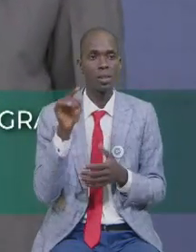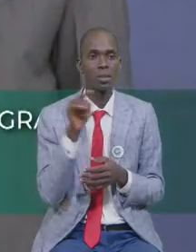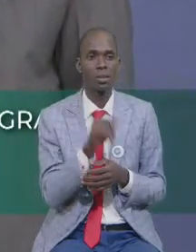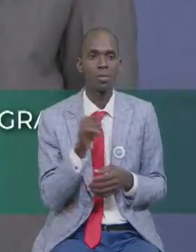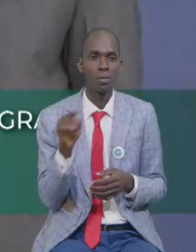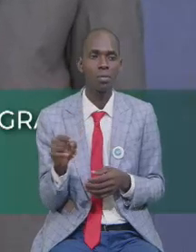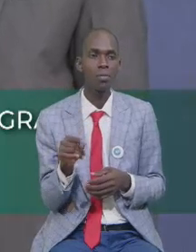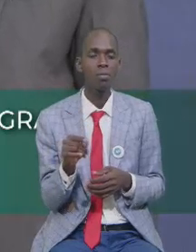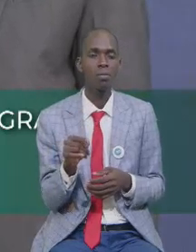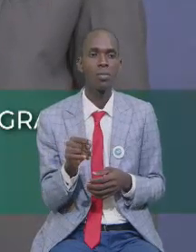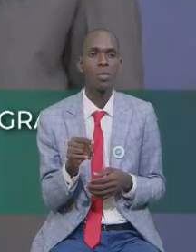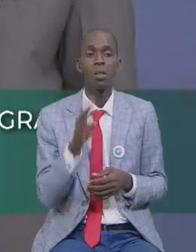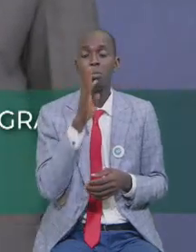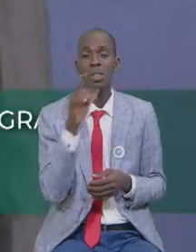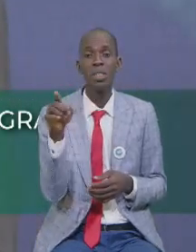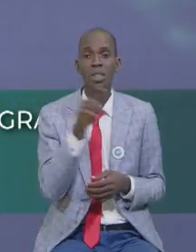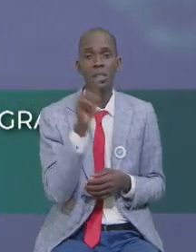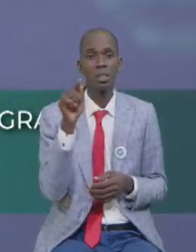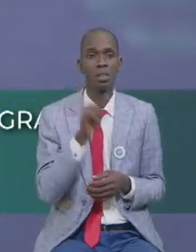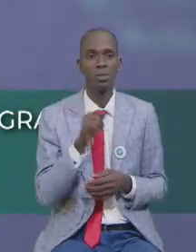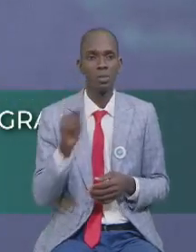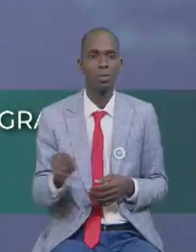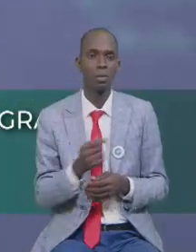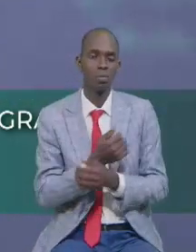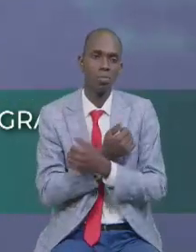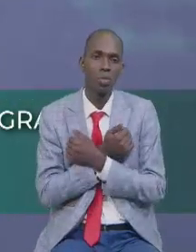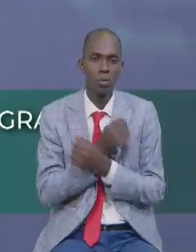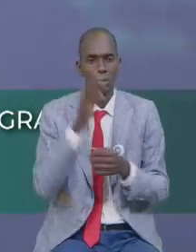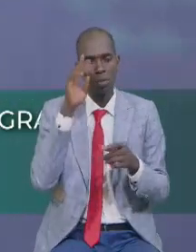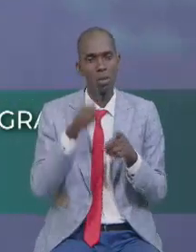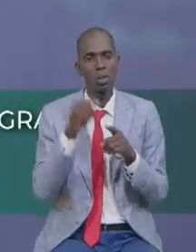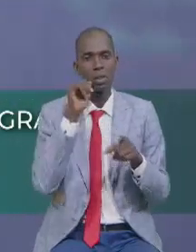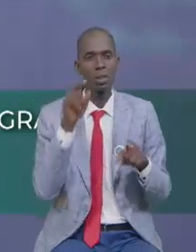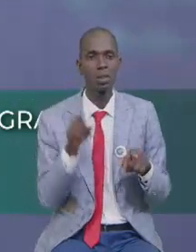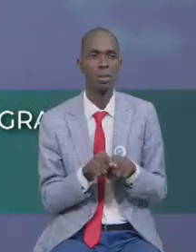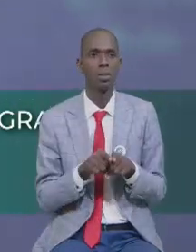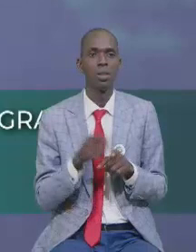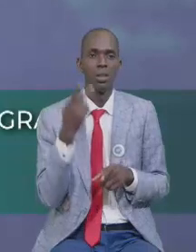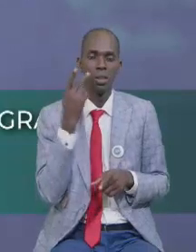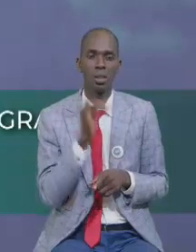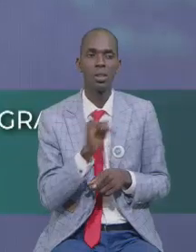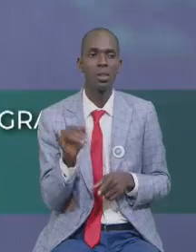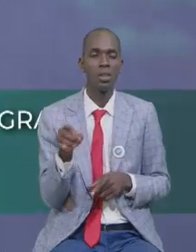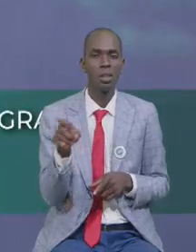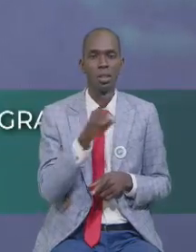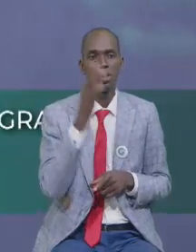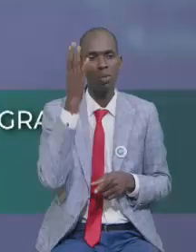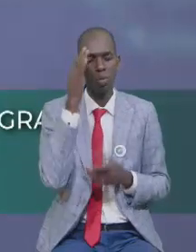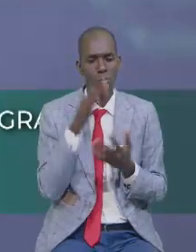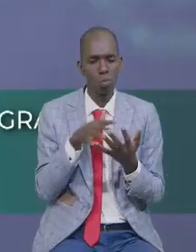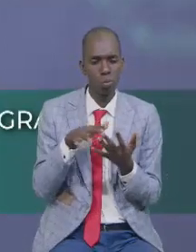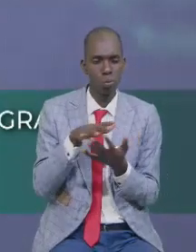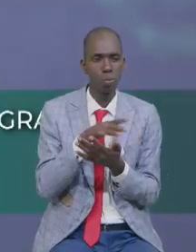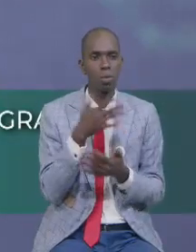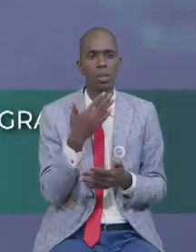beloved, sin. Ye therefore, beloved, sin, that we know these